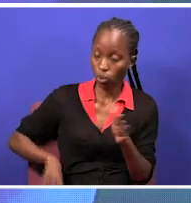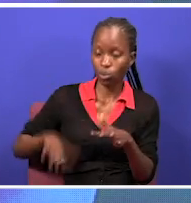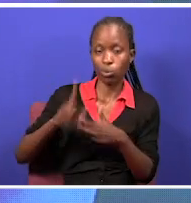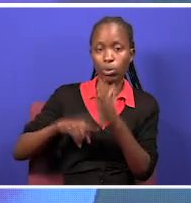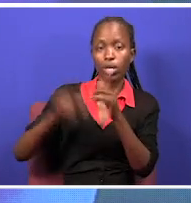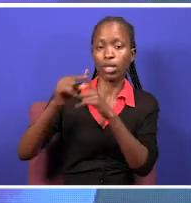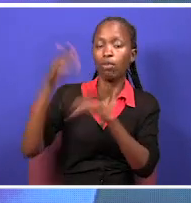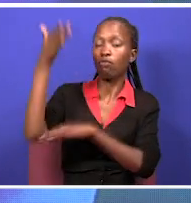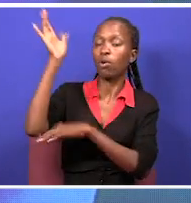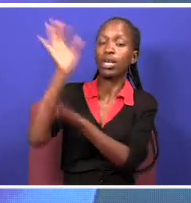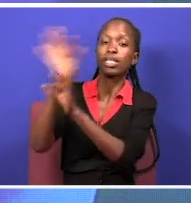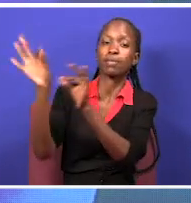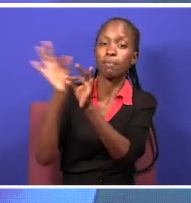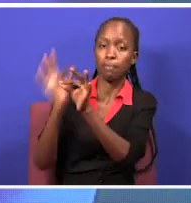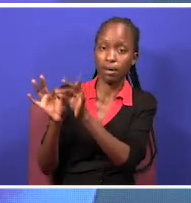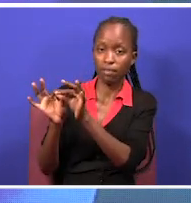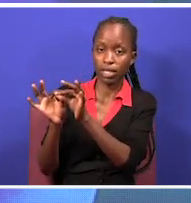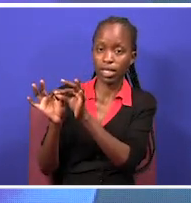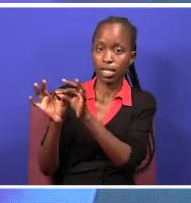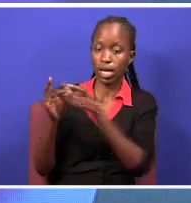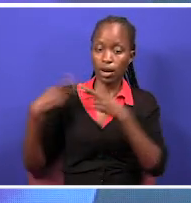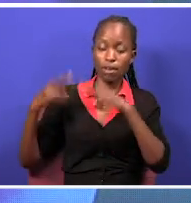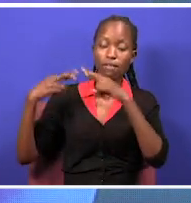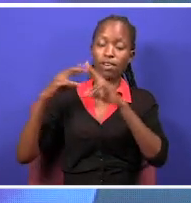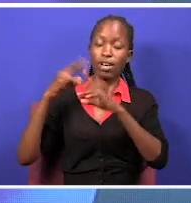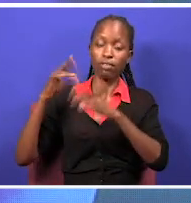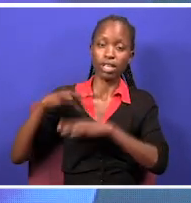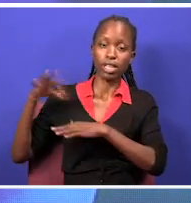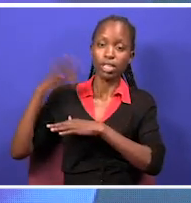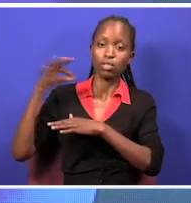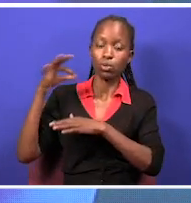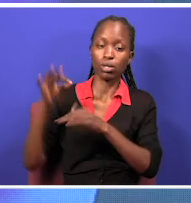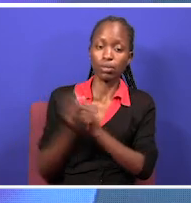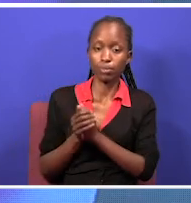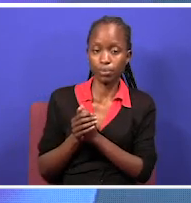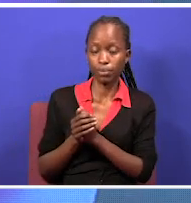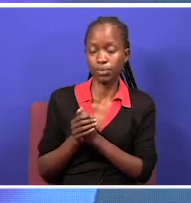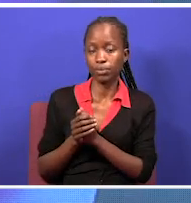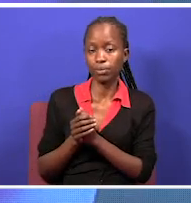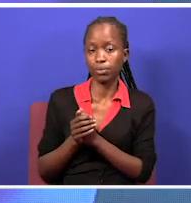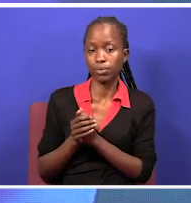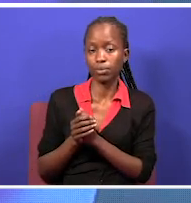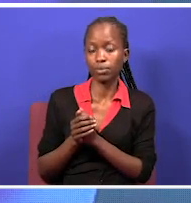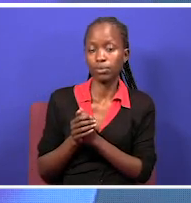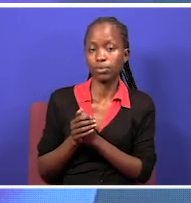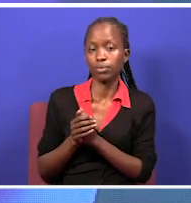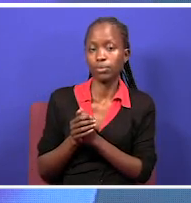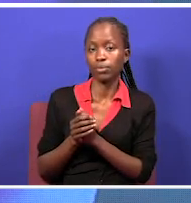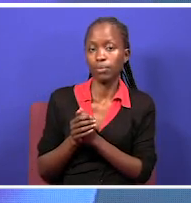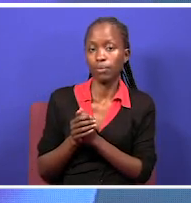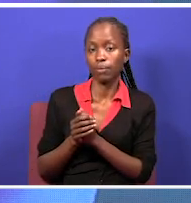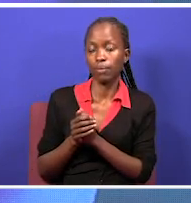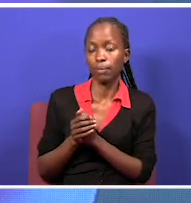is perfect, reviving the soul. The statutes, that is the